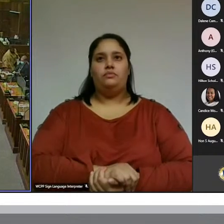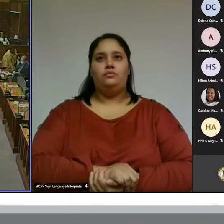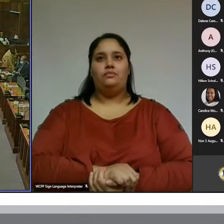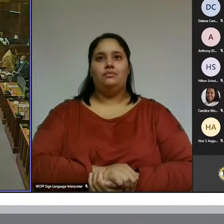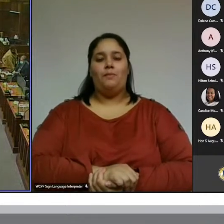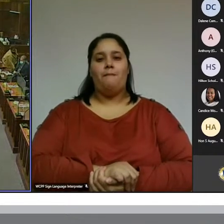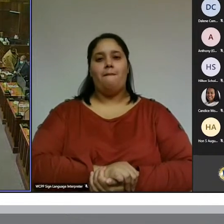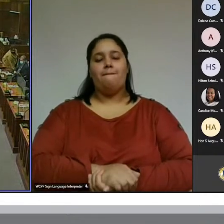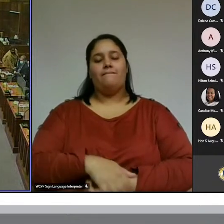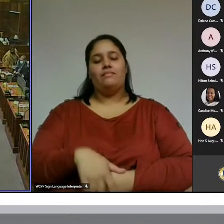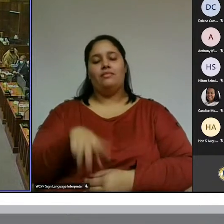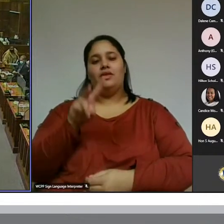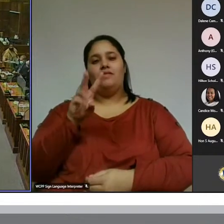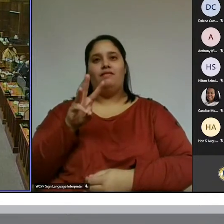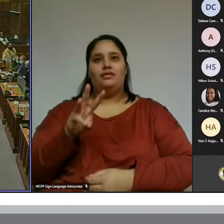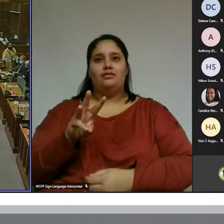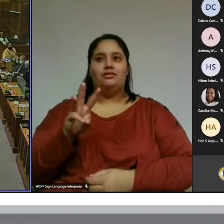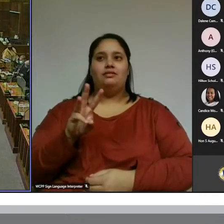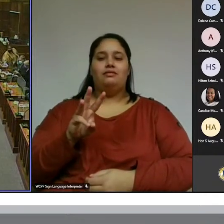Councillor Bester.